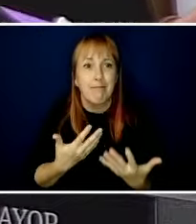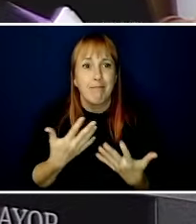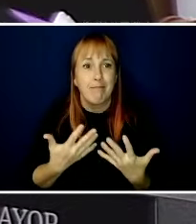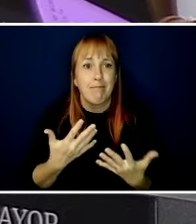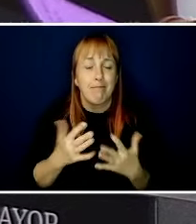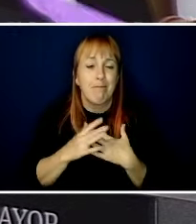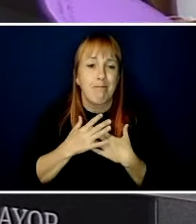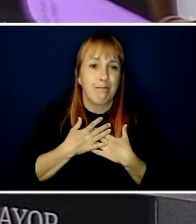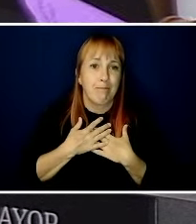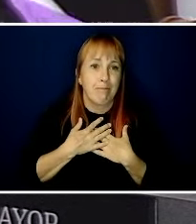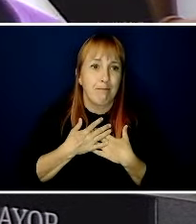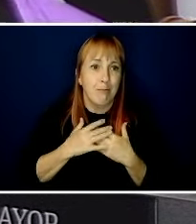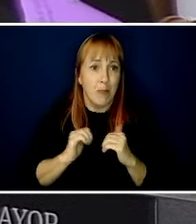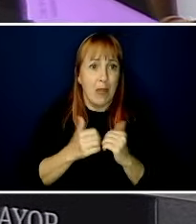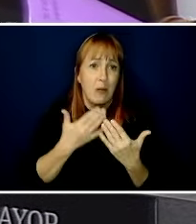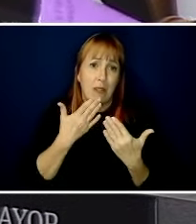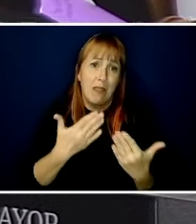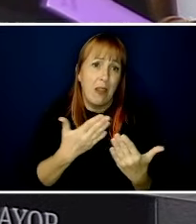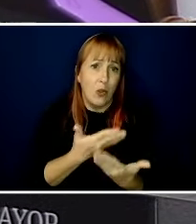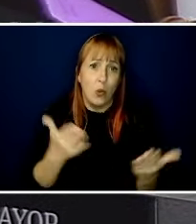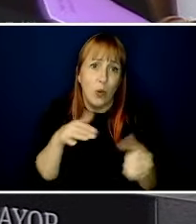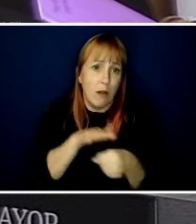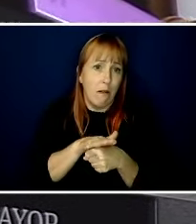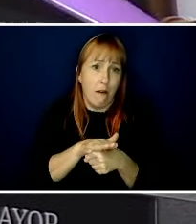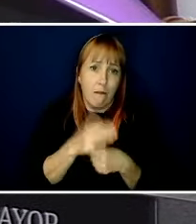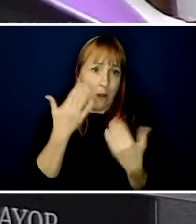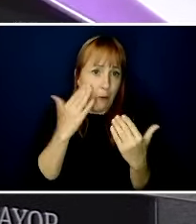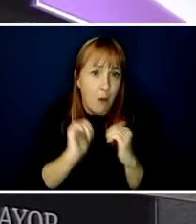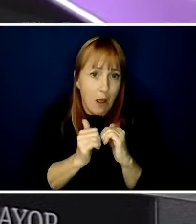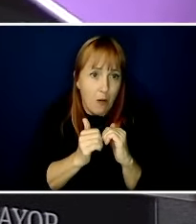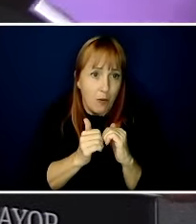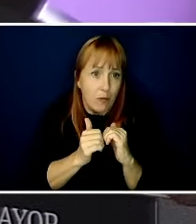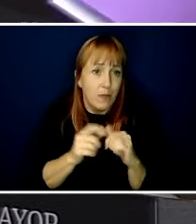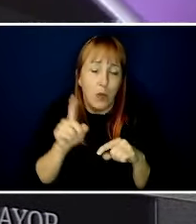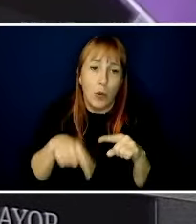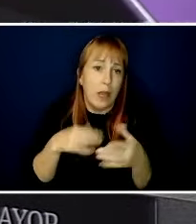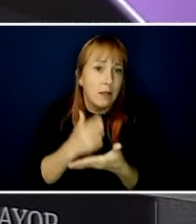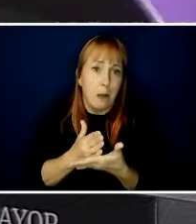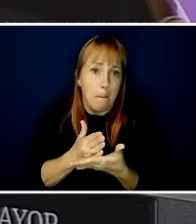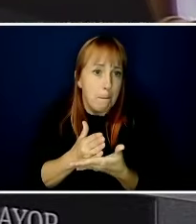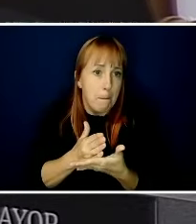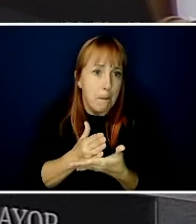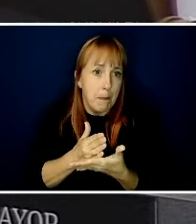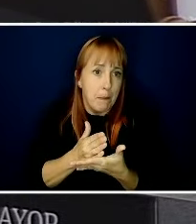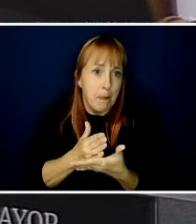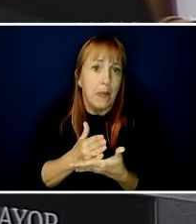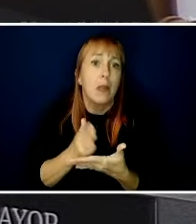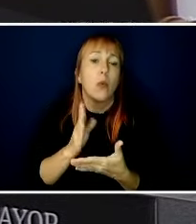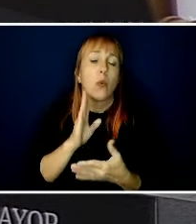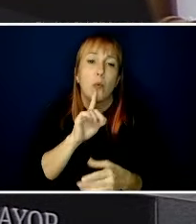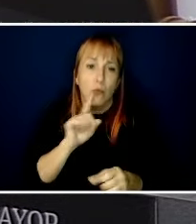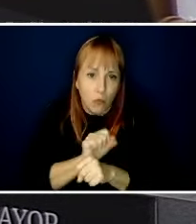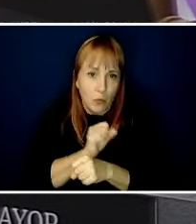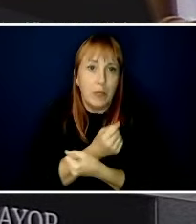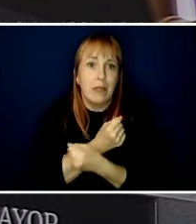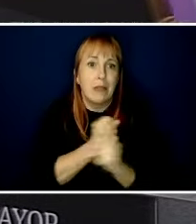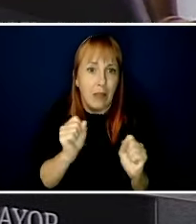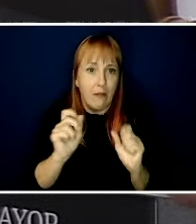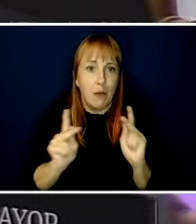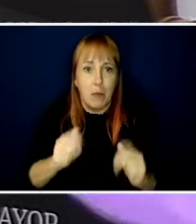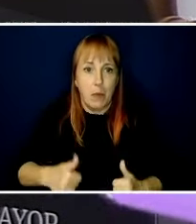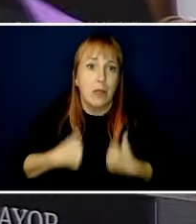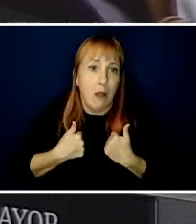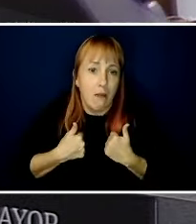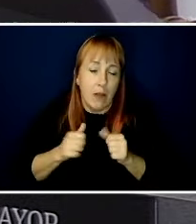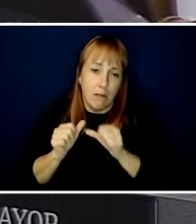I just don't know how to thank you enough. We have to keep this going because we know it is saving lives and it's changed